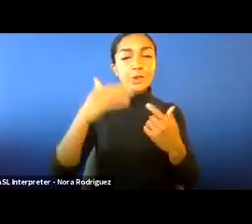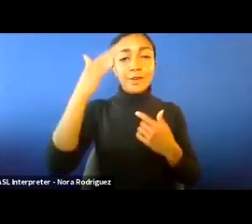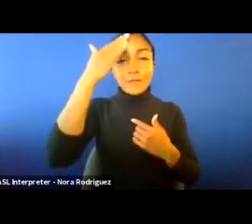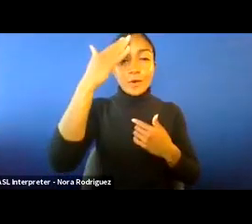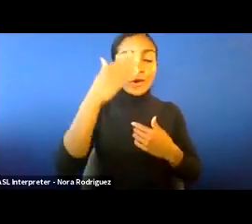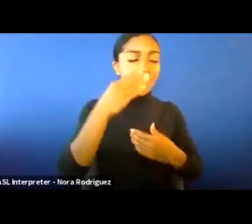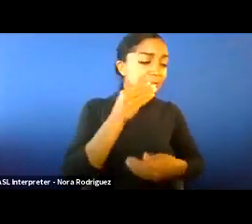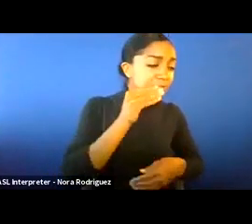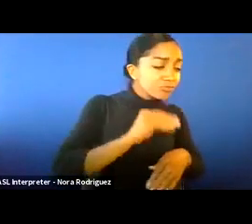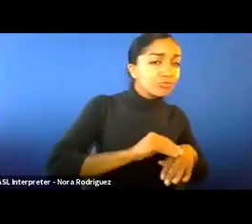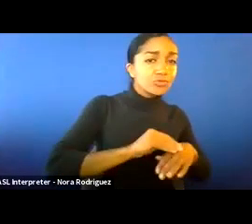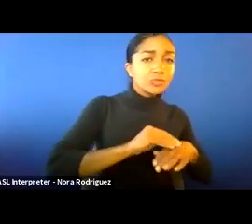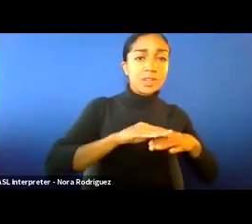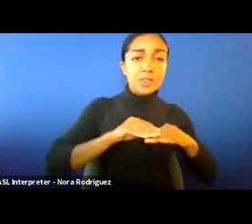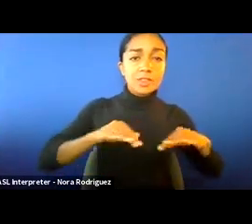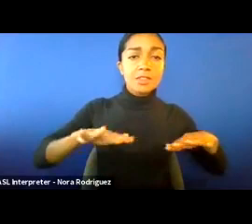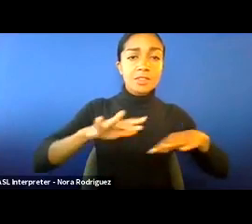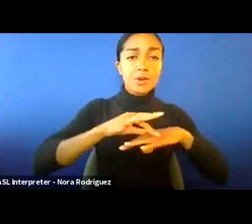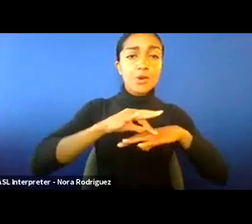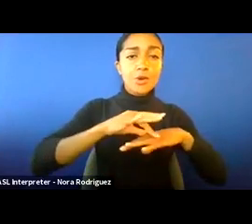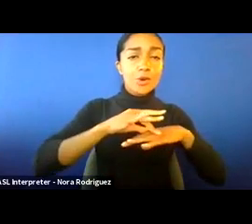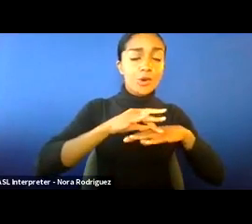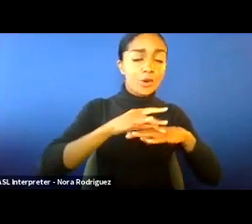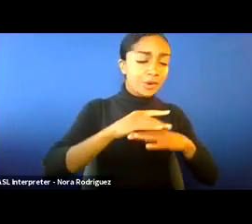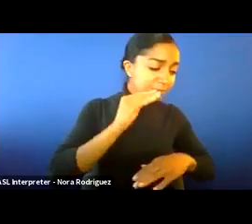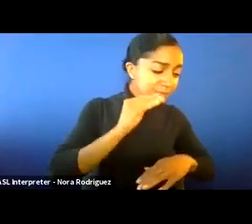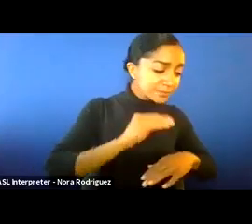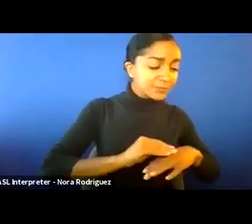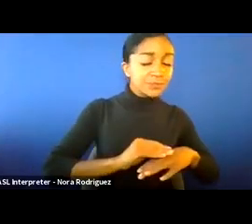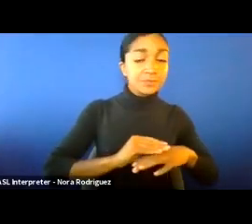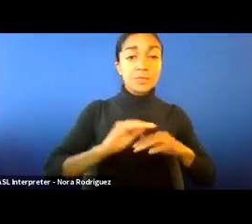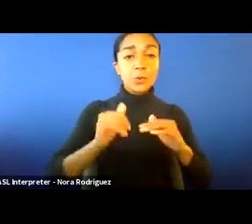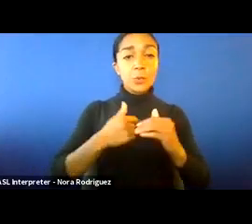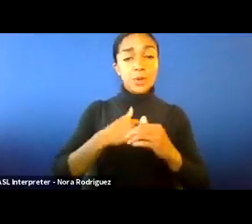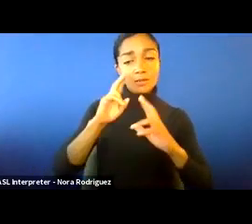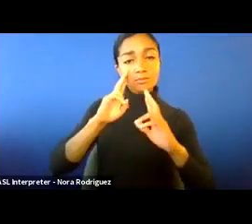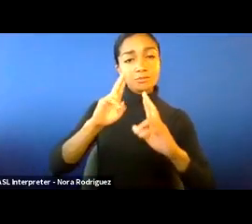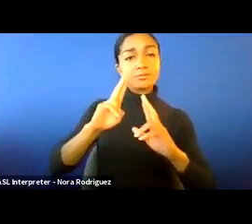the earth. This is how we salute the mother of us all.